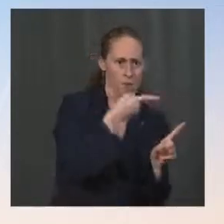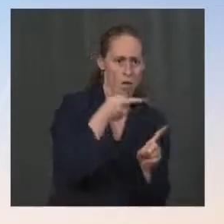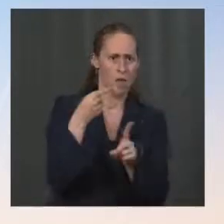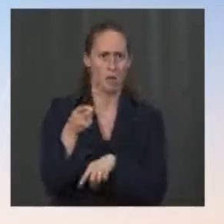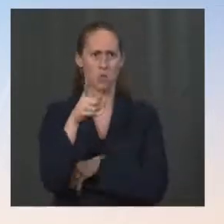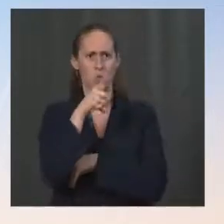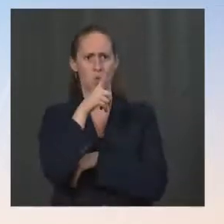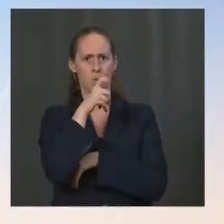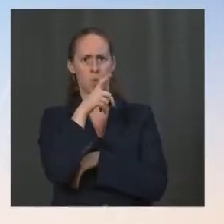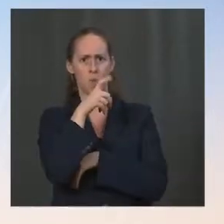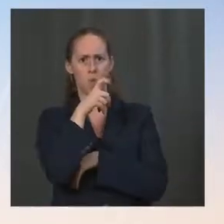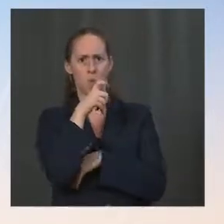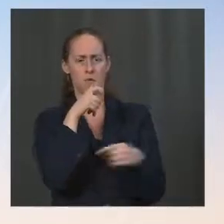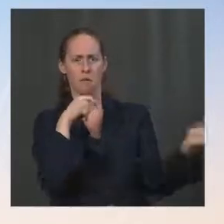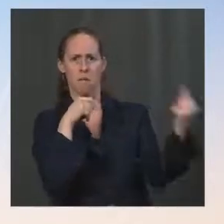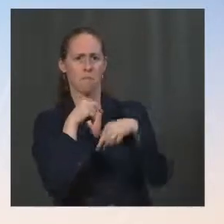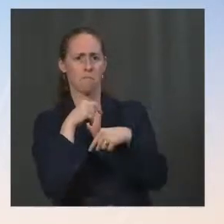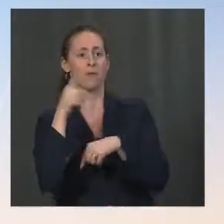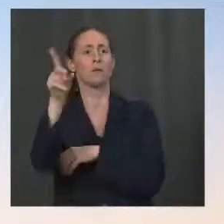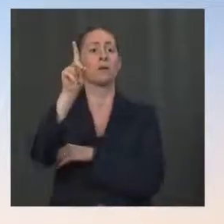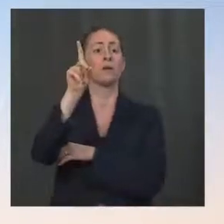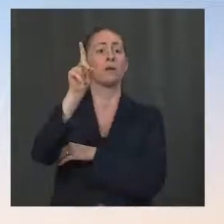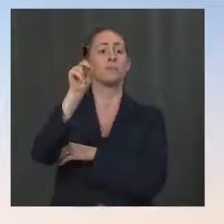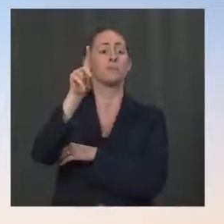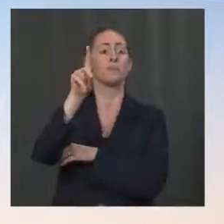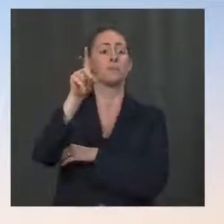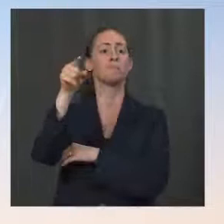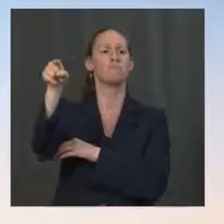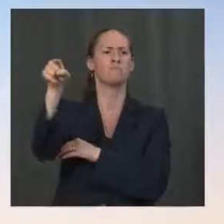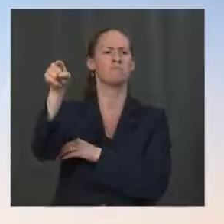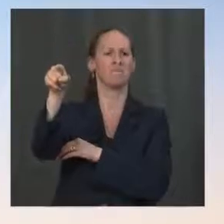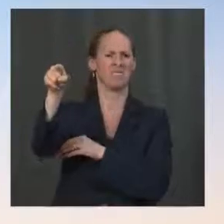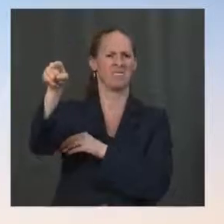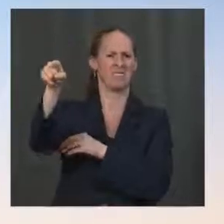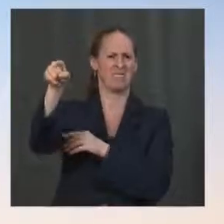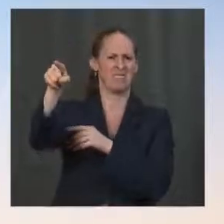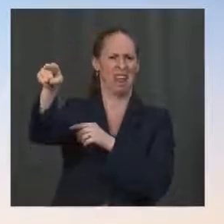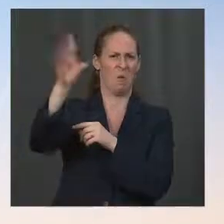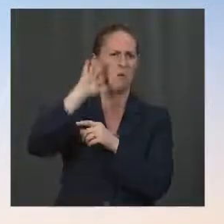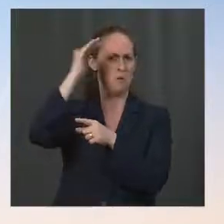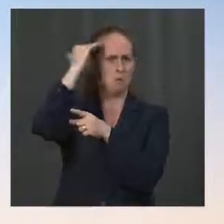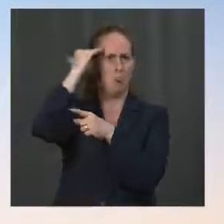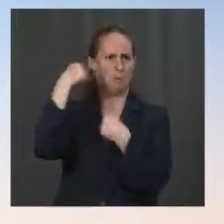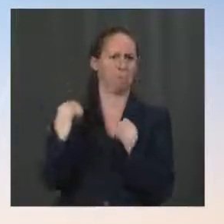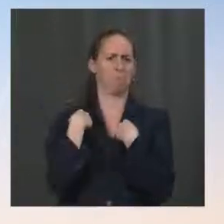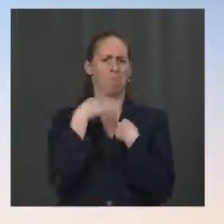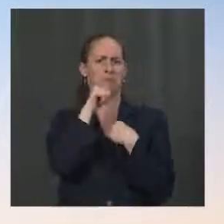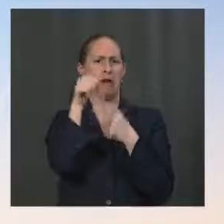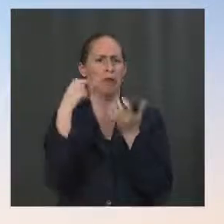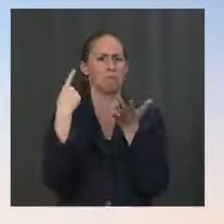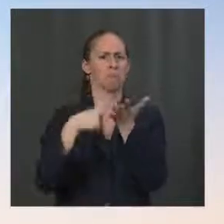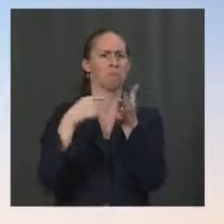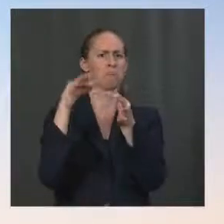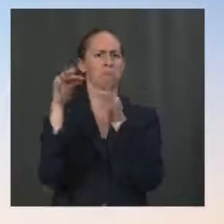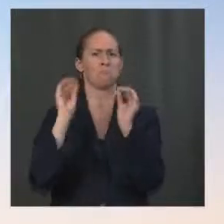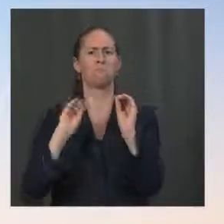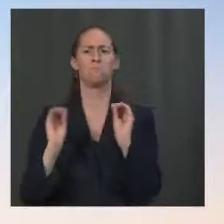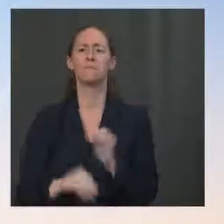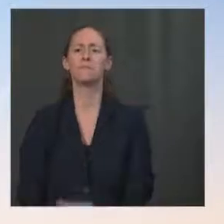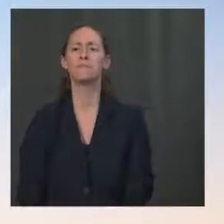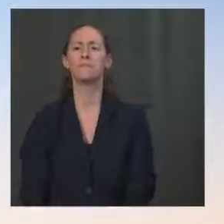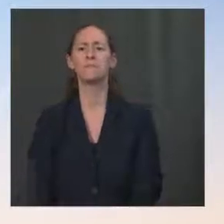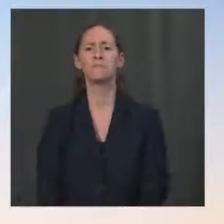noted, the next of kin notifications are still happening. Go ahead. On Wednesday, Yeah. WHO Director General said the scientific